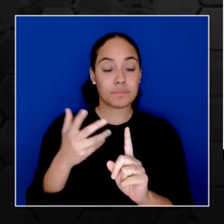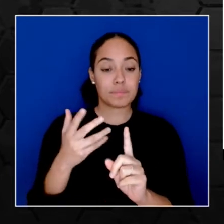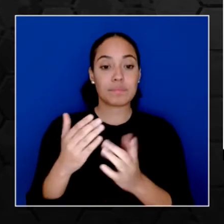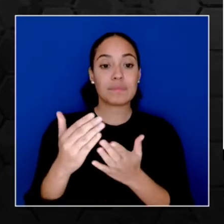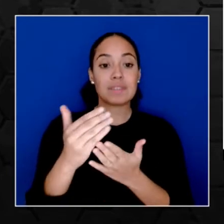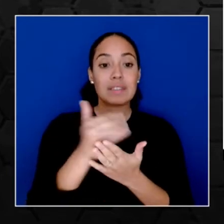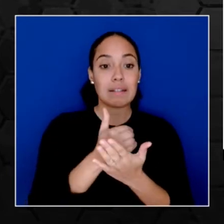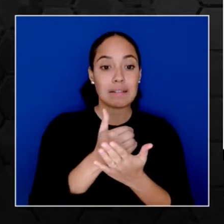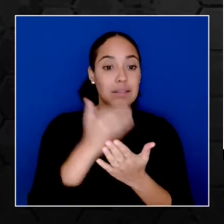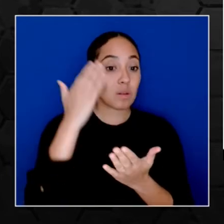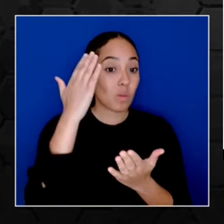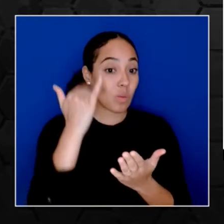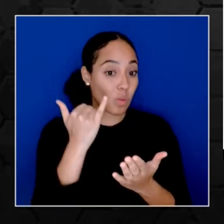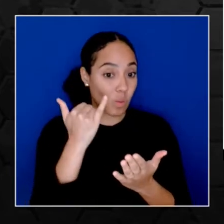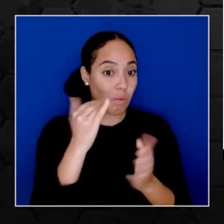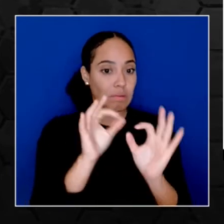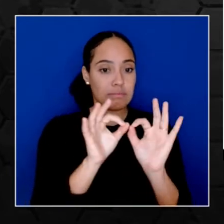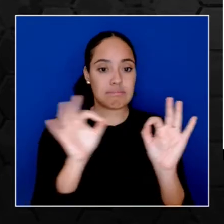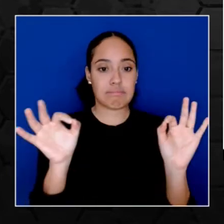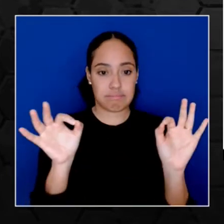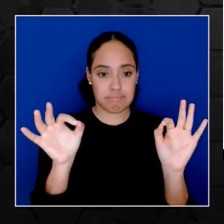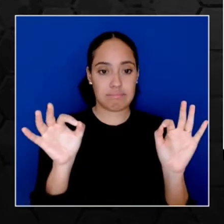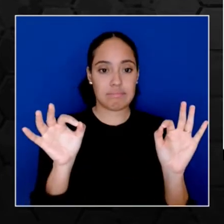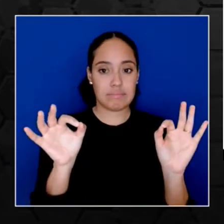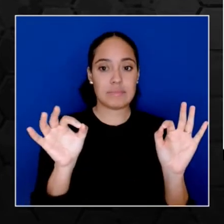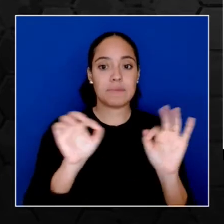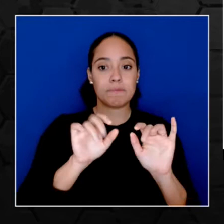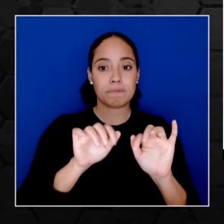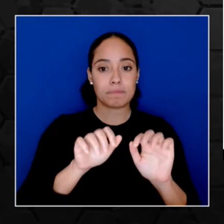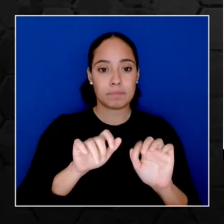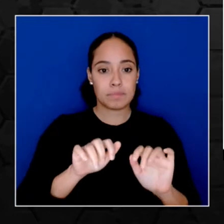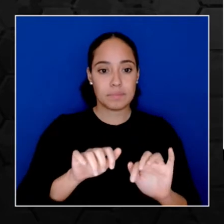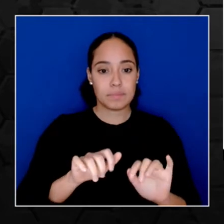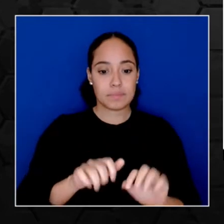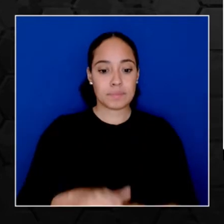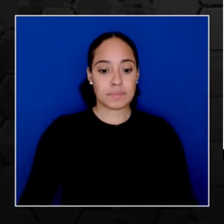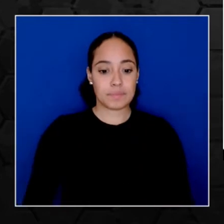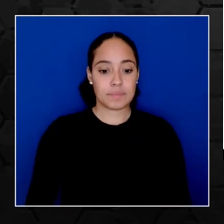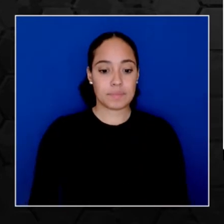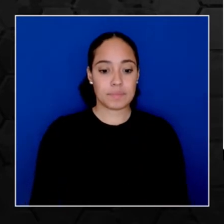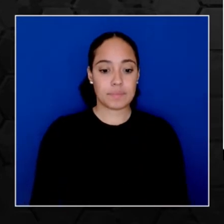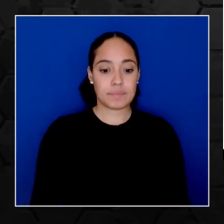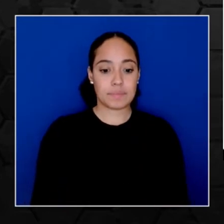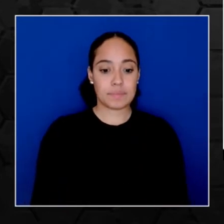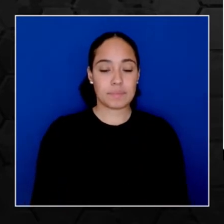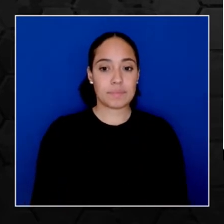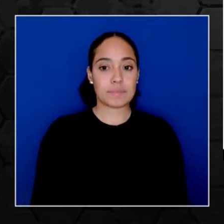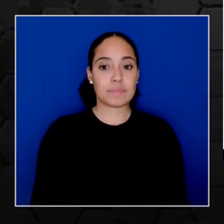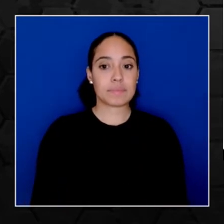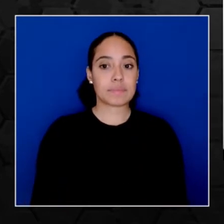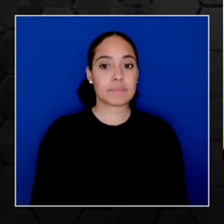given the description as so. And the scenario ID will be vitals. And this particular scenario ID will be used later for triggering this particular